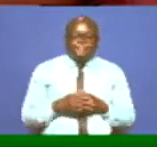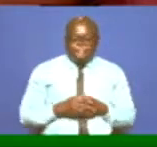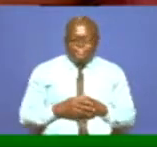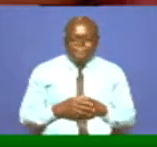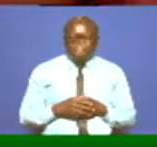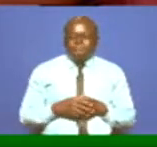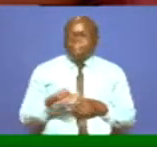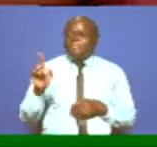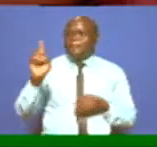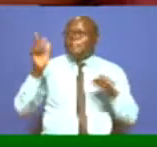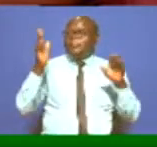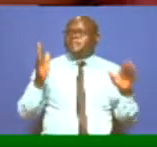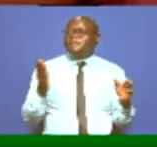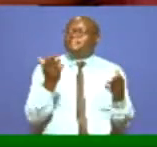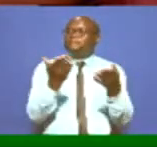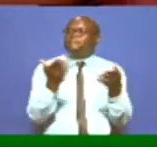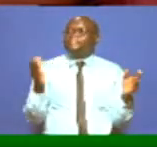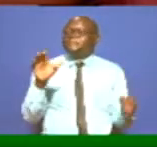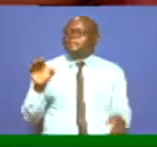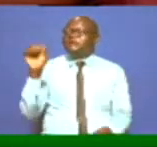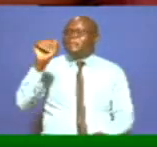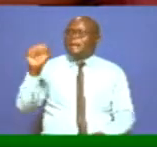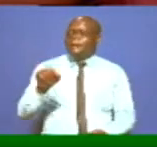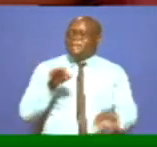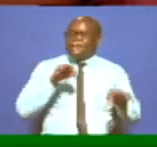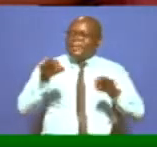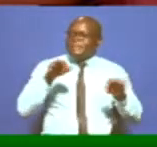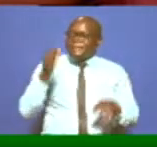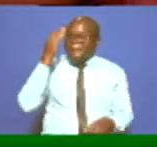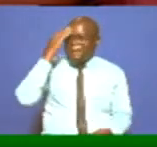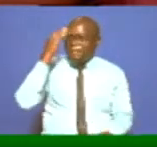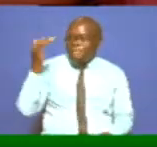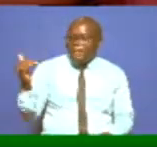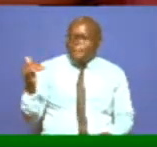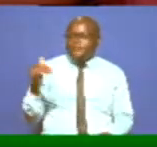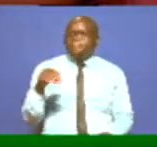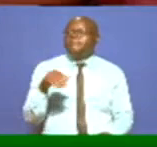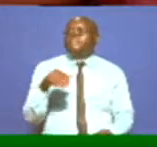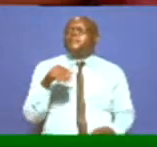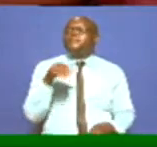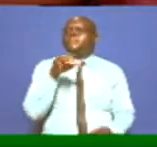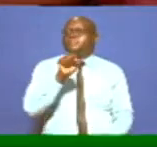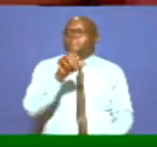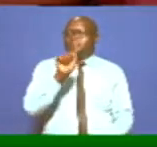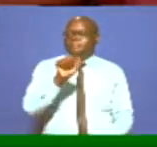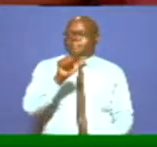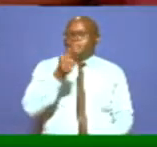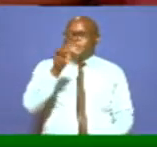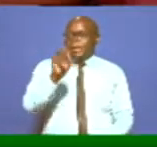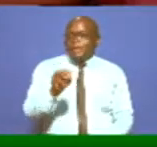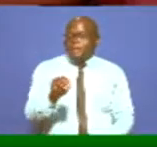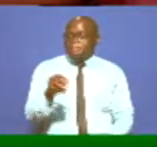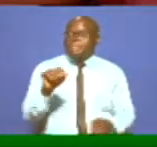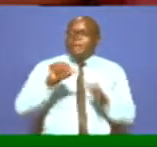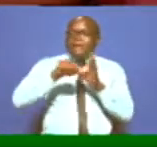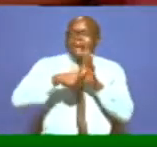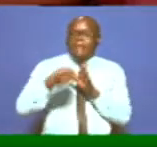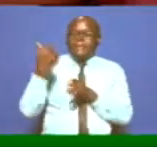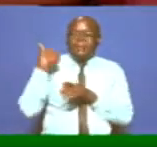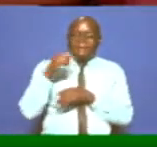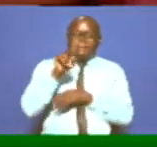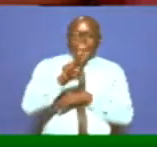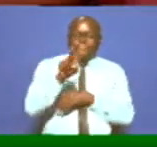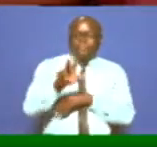the Cabinet Secretary explain why Mr. Salim Said of ID number